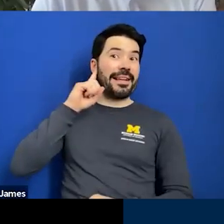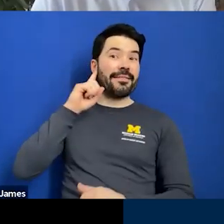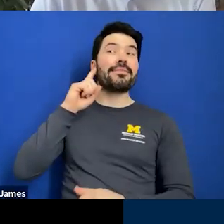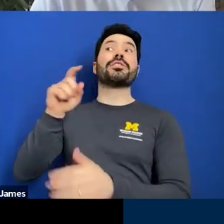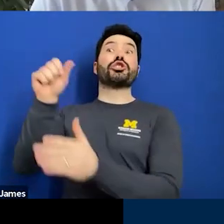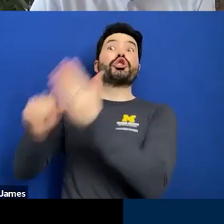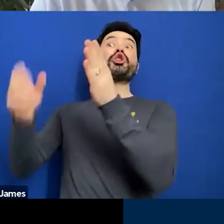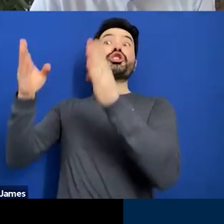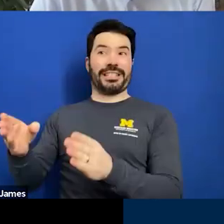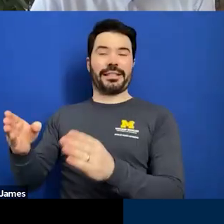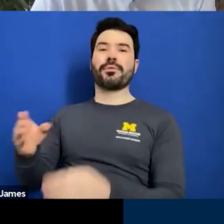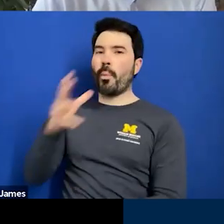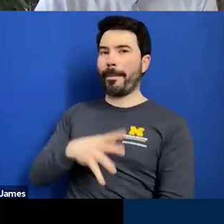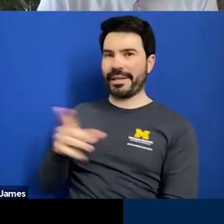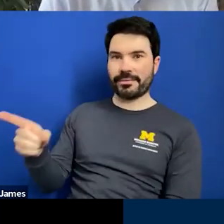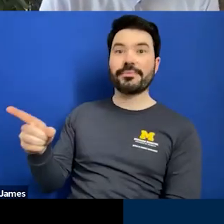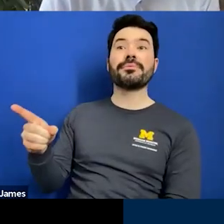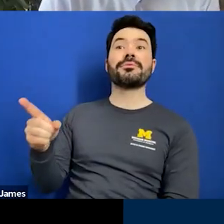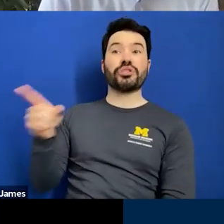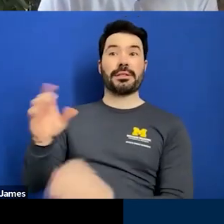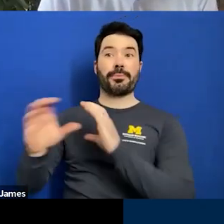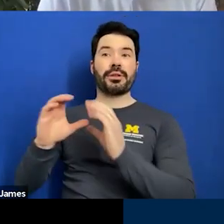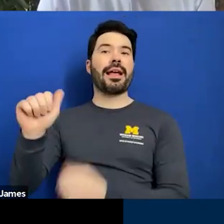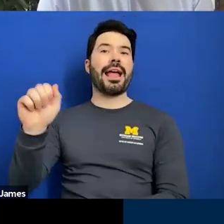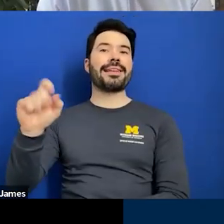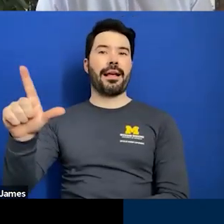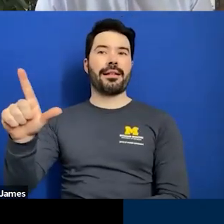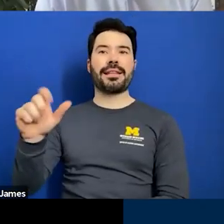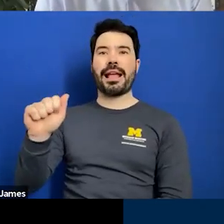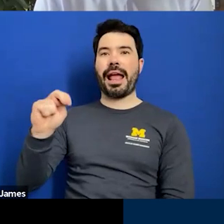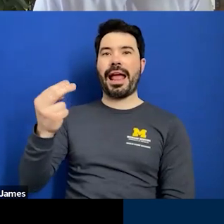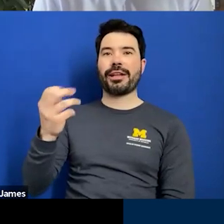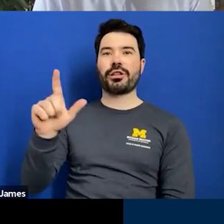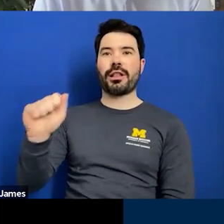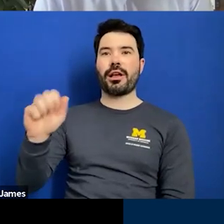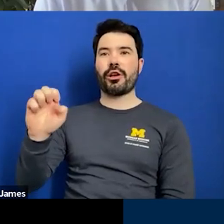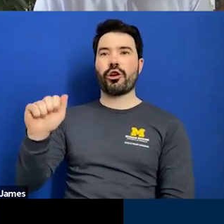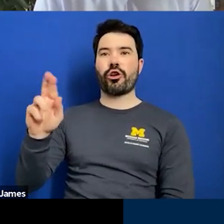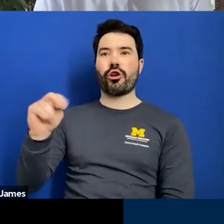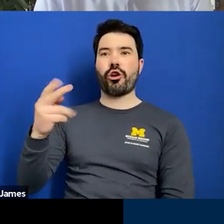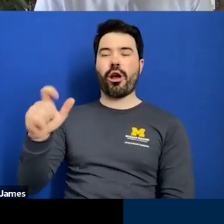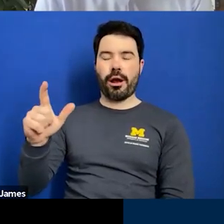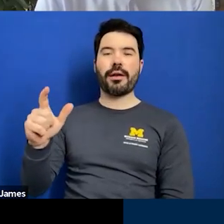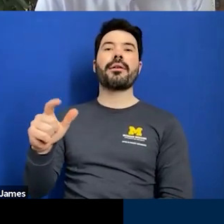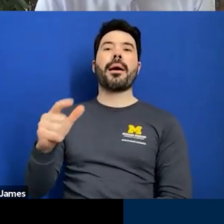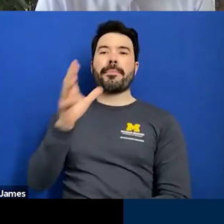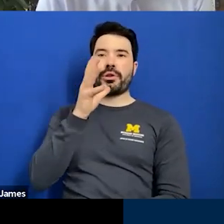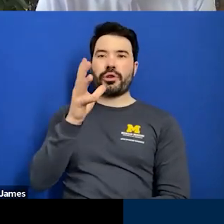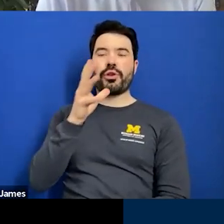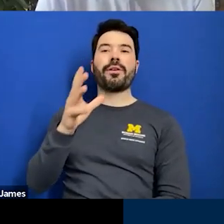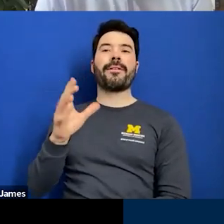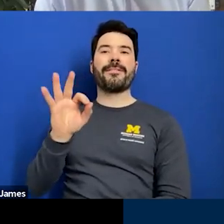used ASL to communicate. This is Dr. Angela Earhart, who's a maternal fetal medicine specialist in